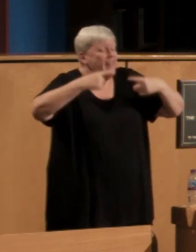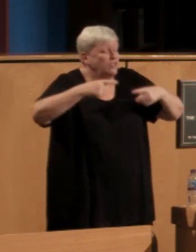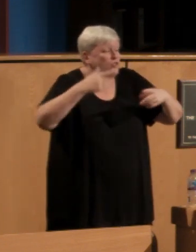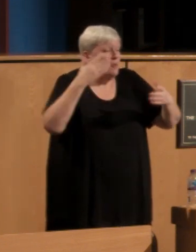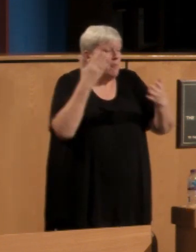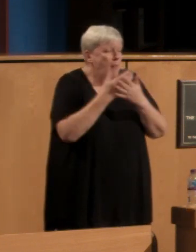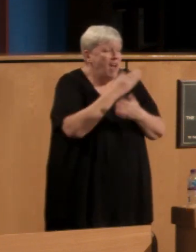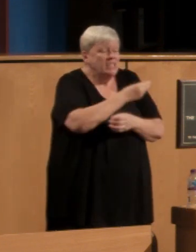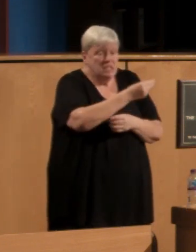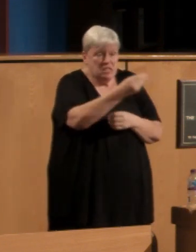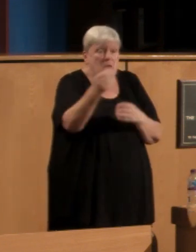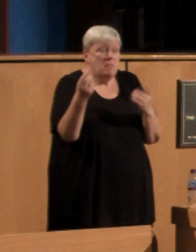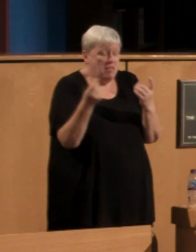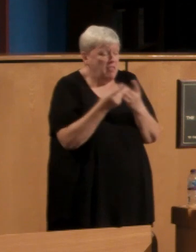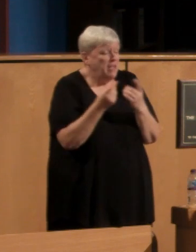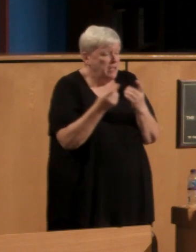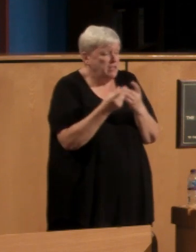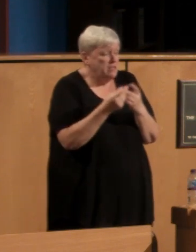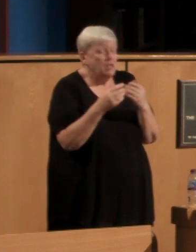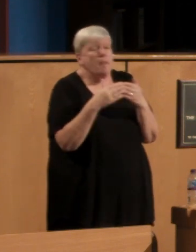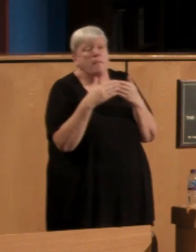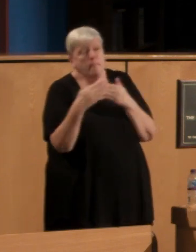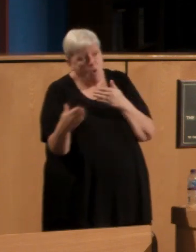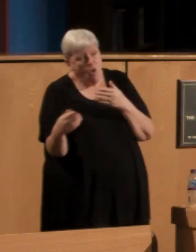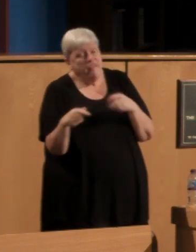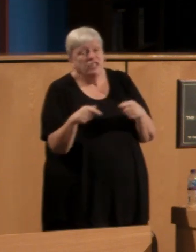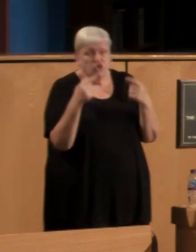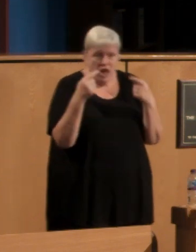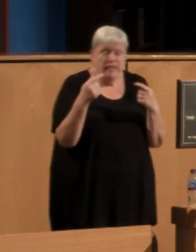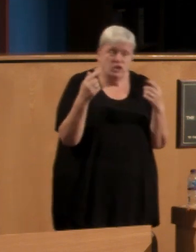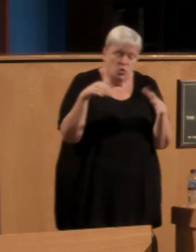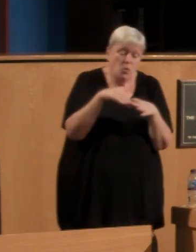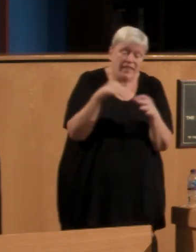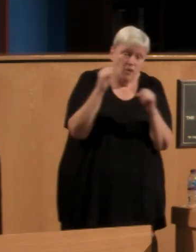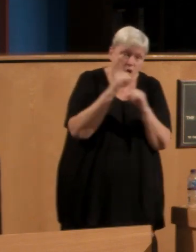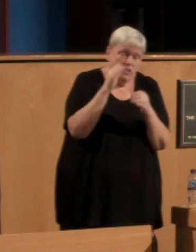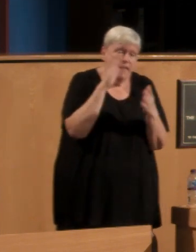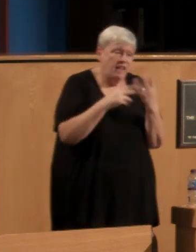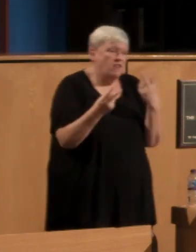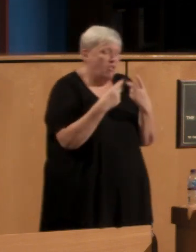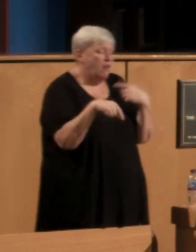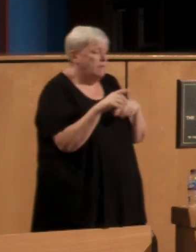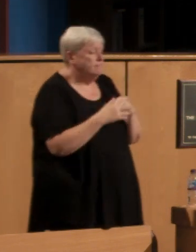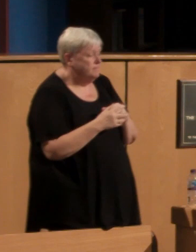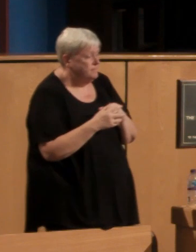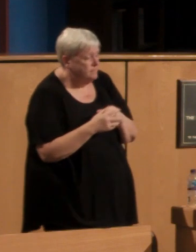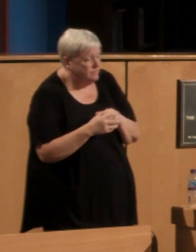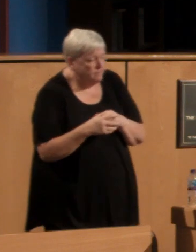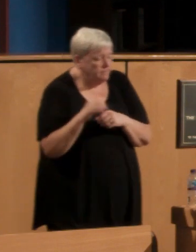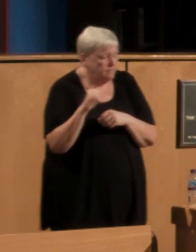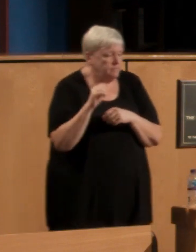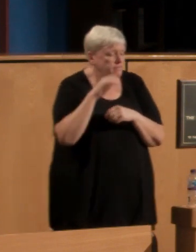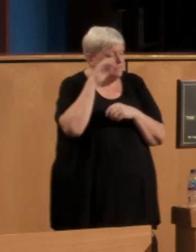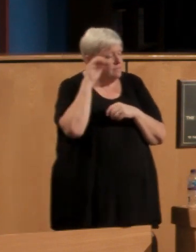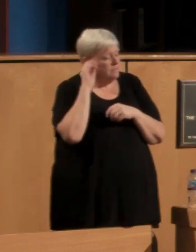are some things that are more of a challenge within the horror space than perhaps other genres. Yeah, just